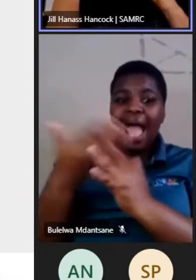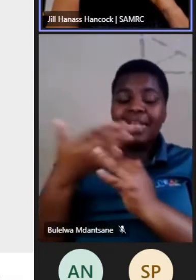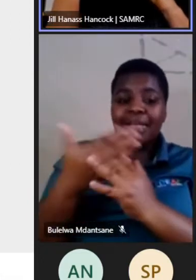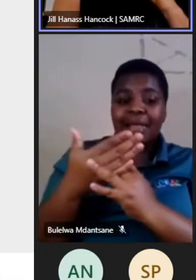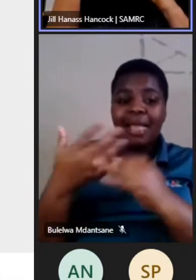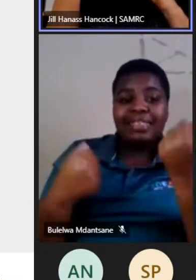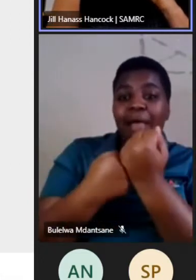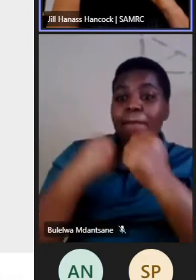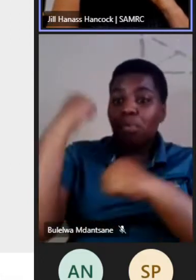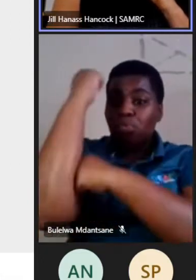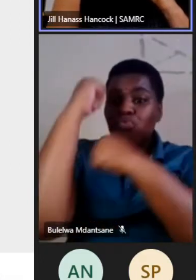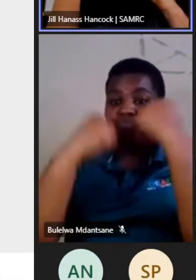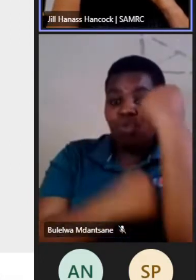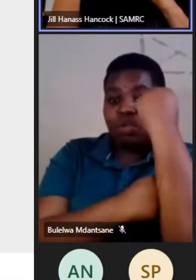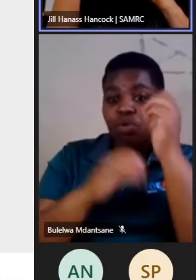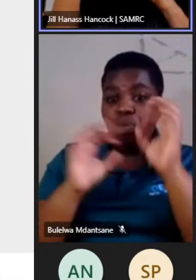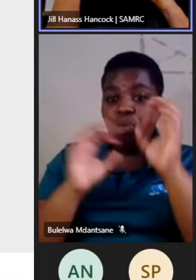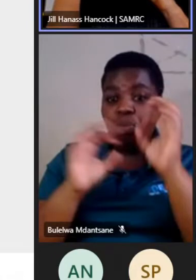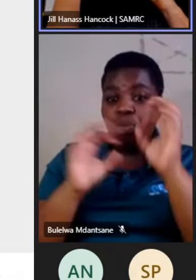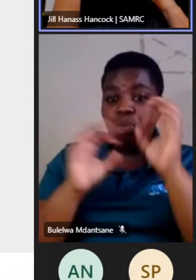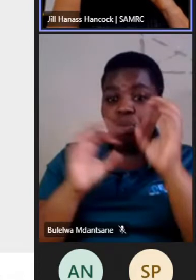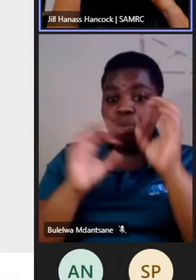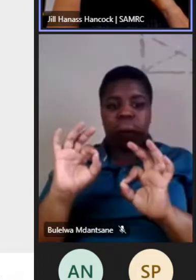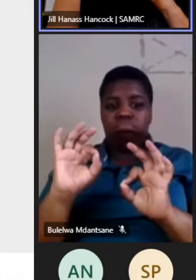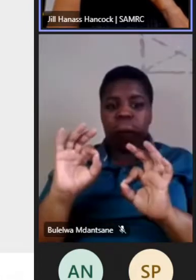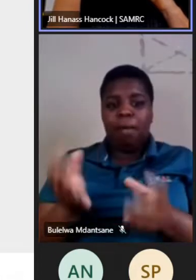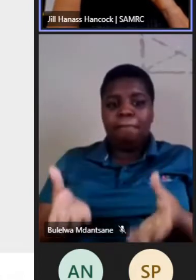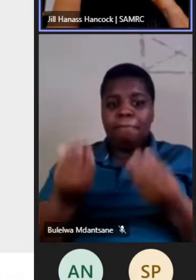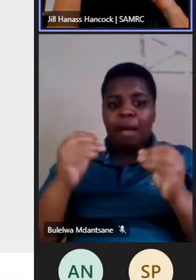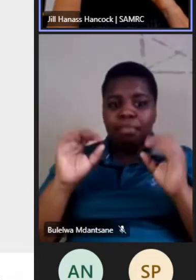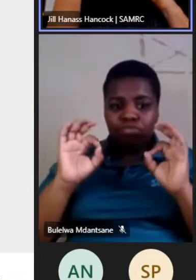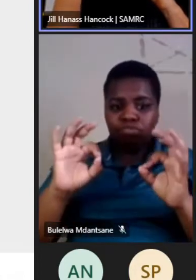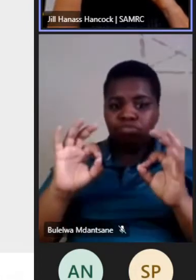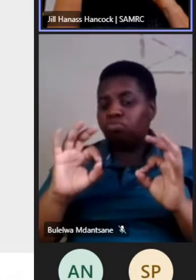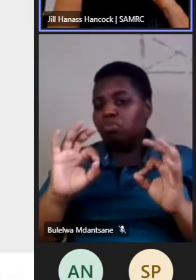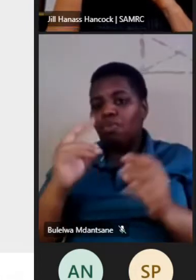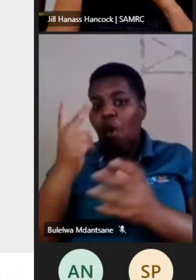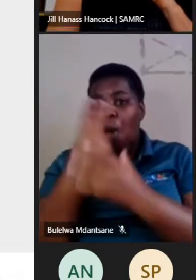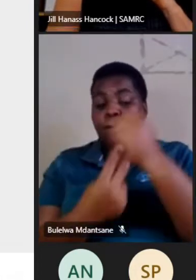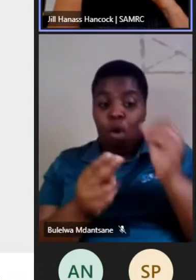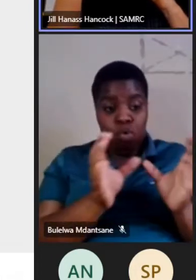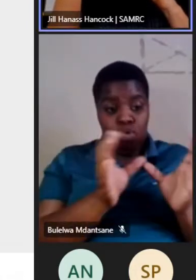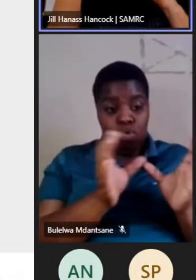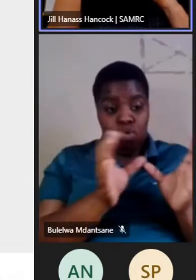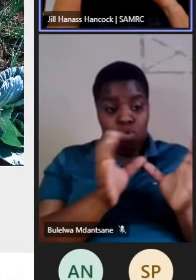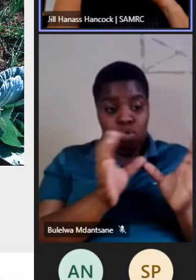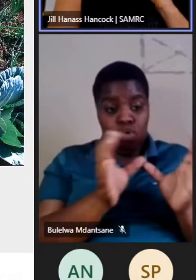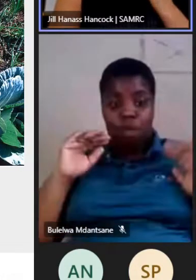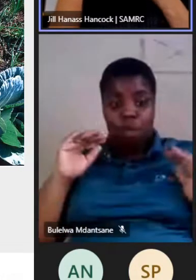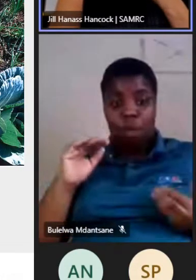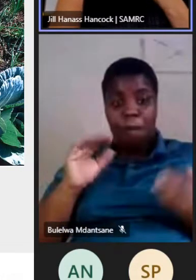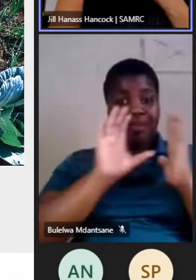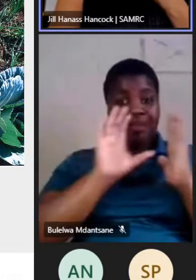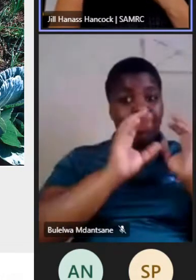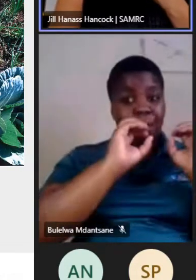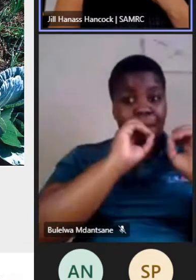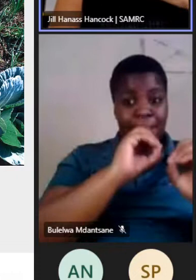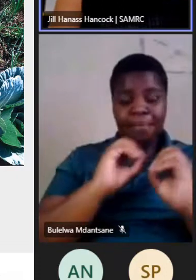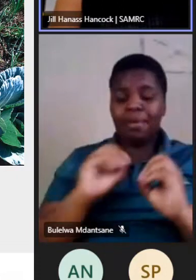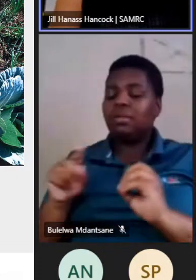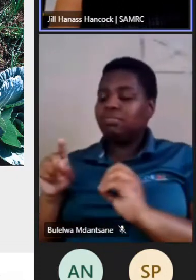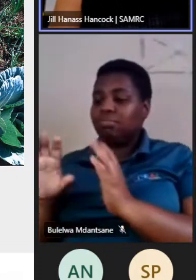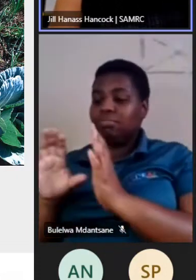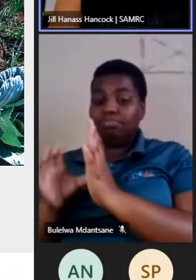structures such as food parcels or the COVID disaster grant increased for both groups. And when we asked